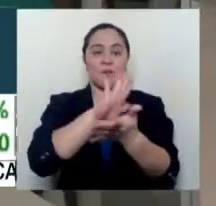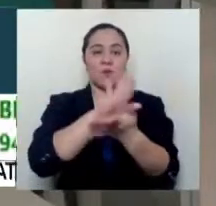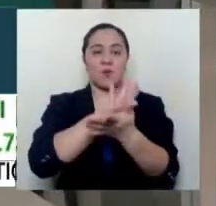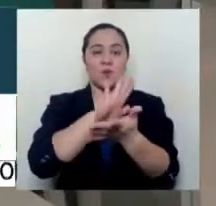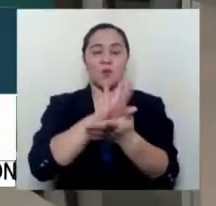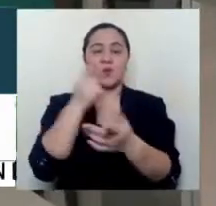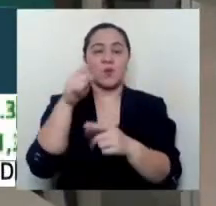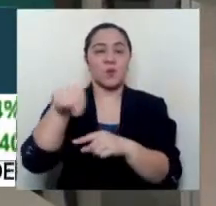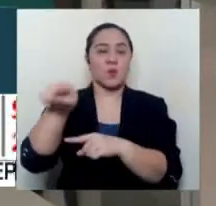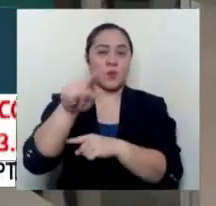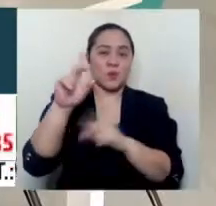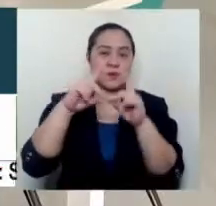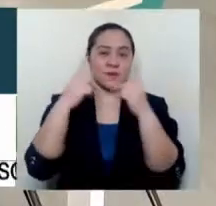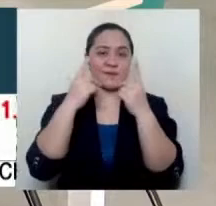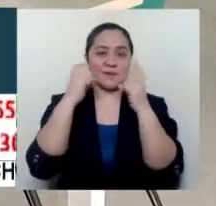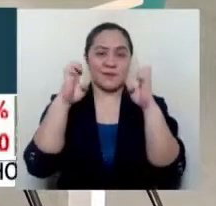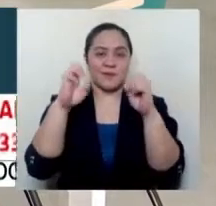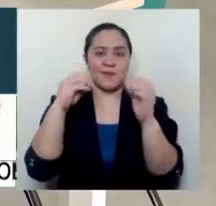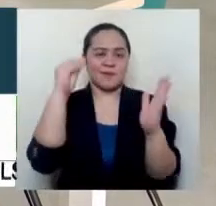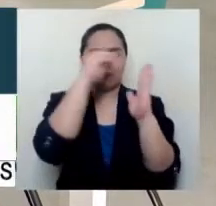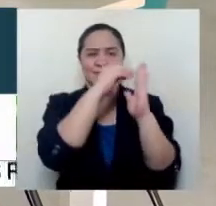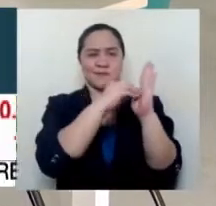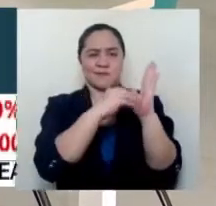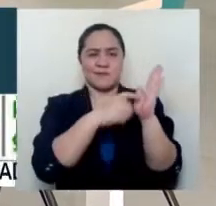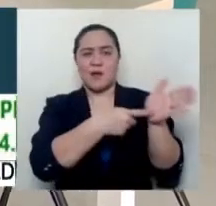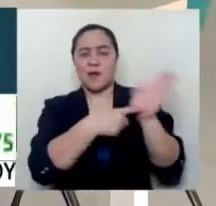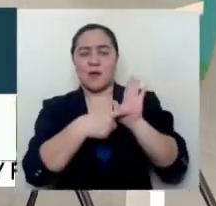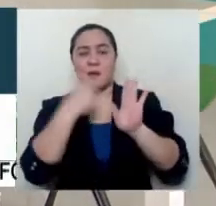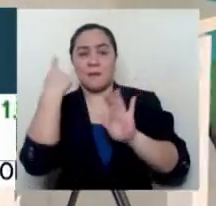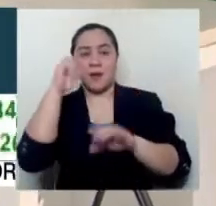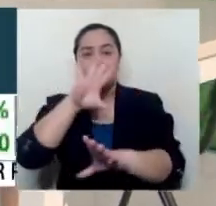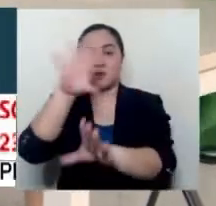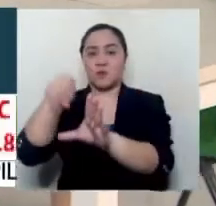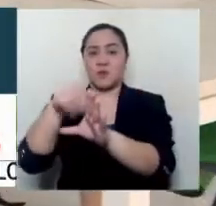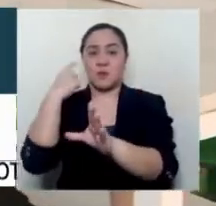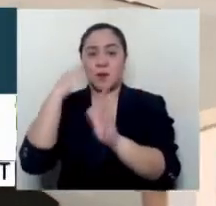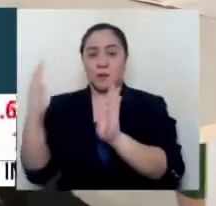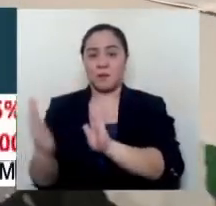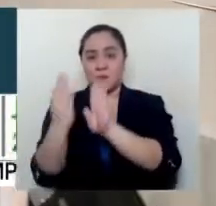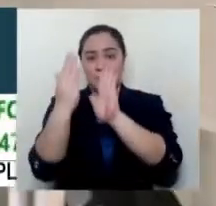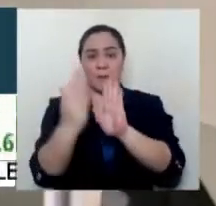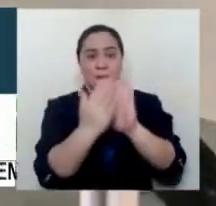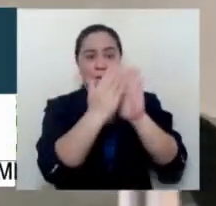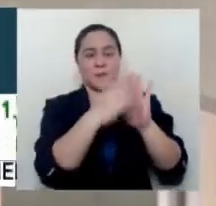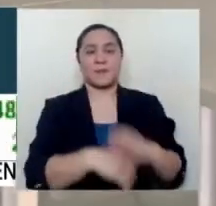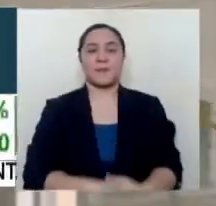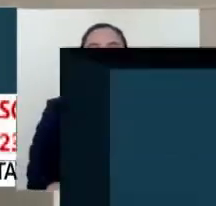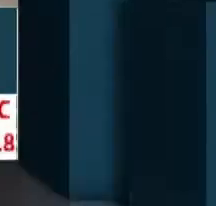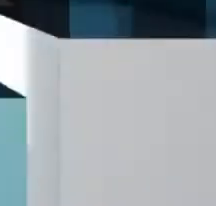participate. DepEd reiterates students are not required to take part in the limited face-to-face classes.